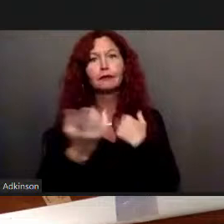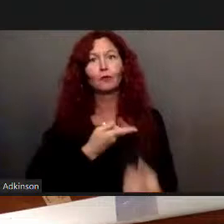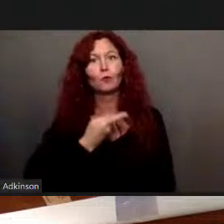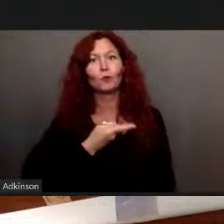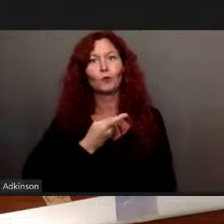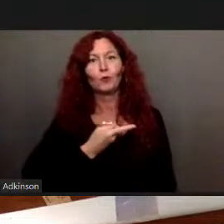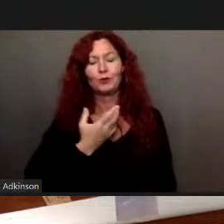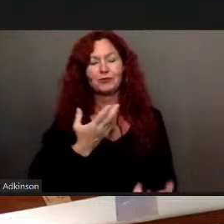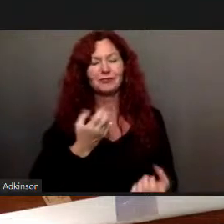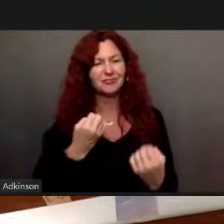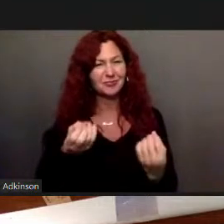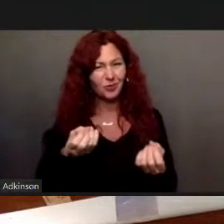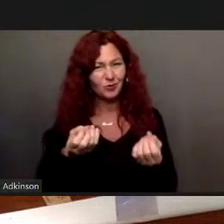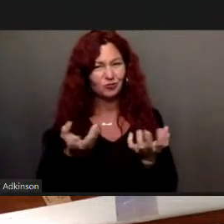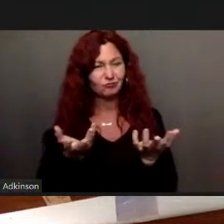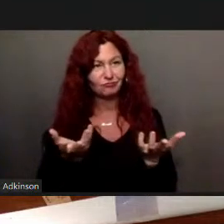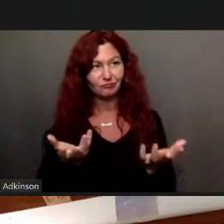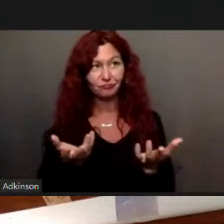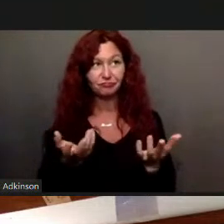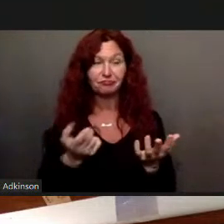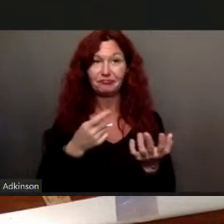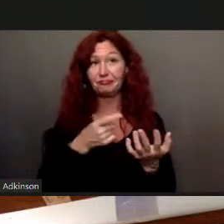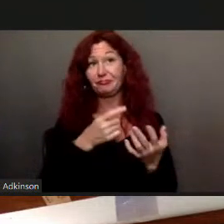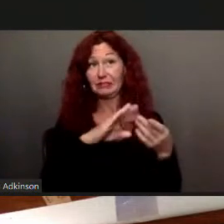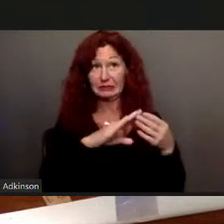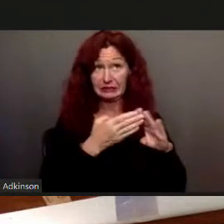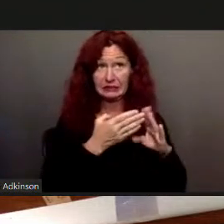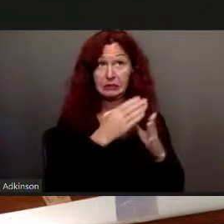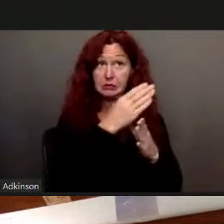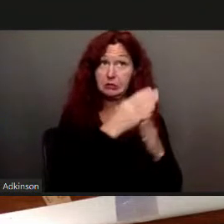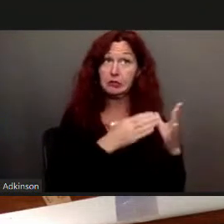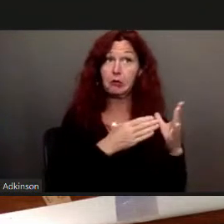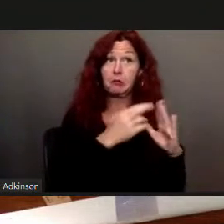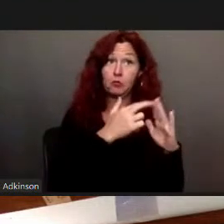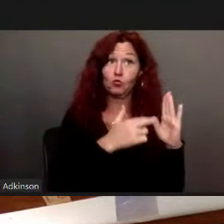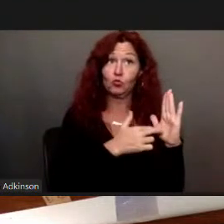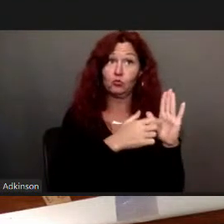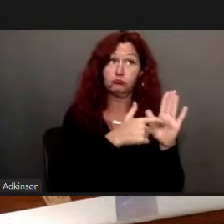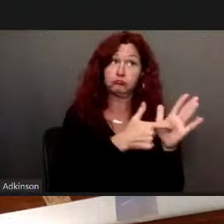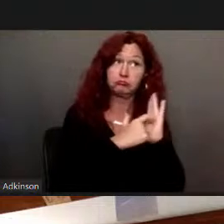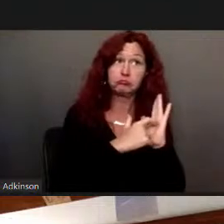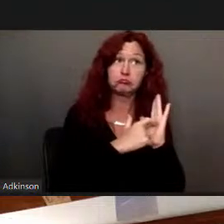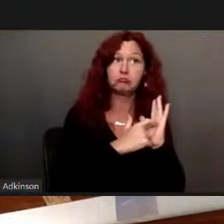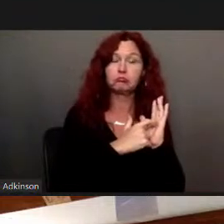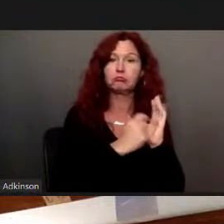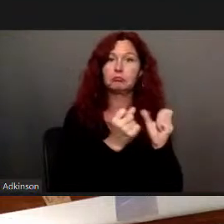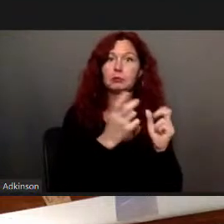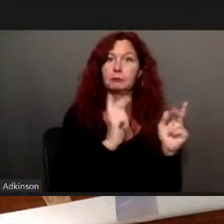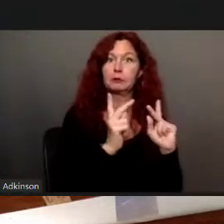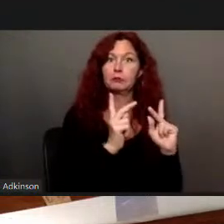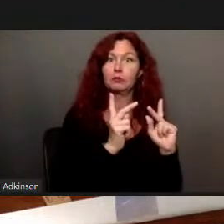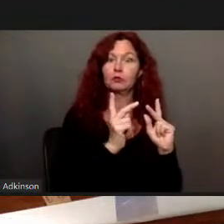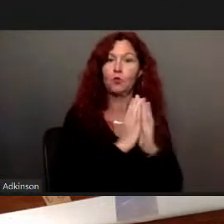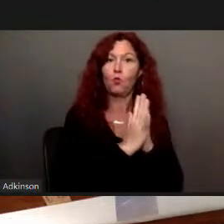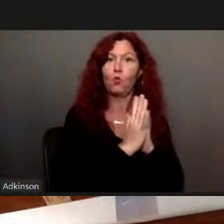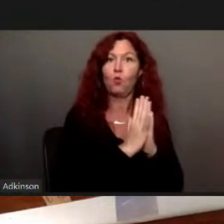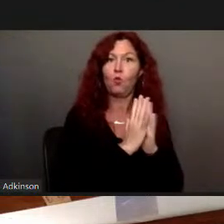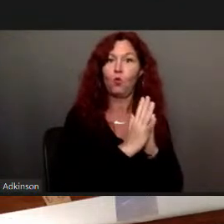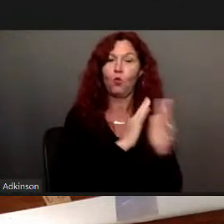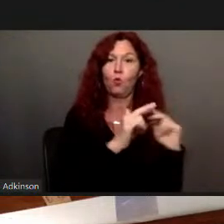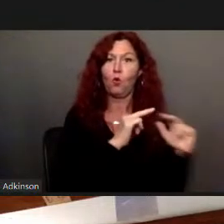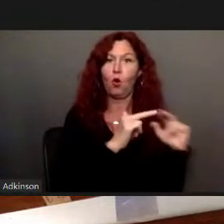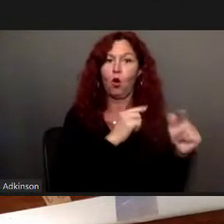even in the cities, they could be, there could be spots where they have this, the rule, because there's so many people and it's so congested and it's